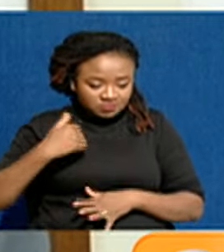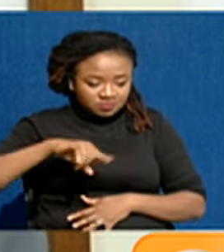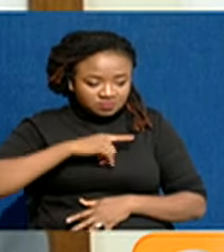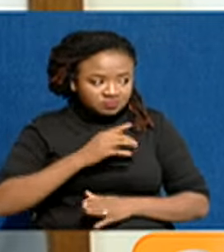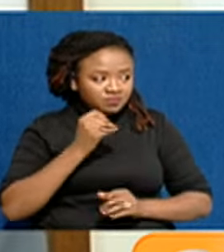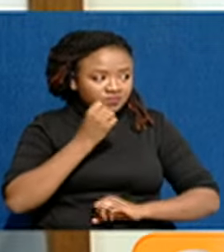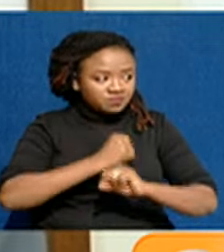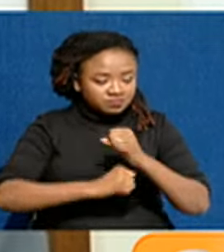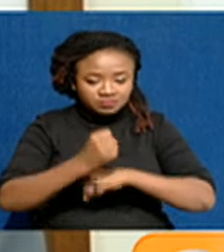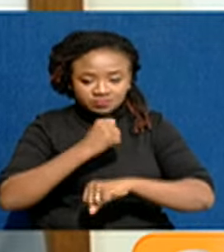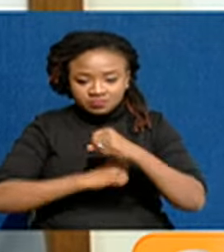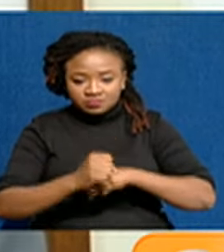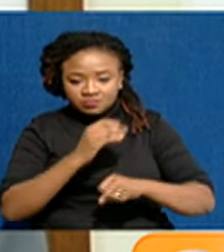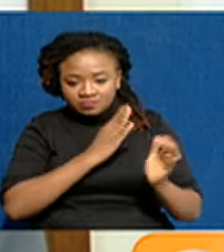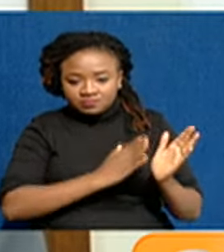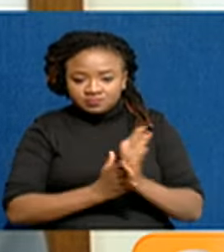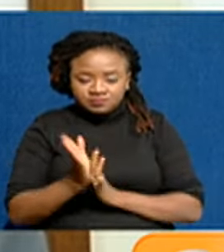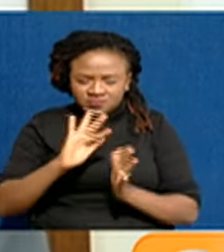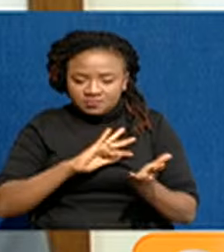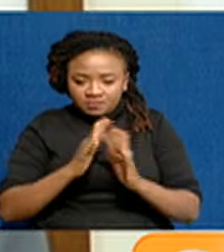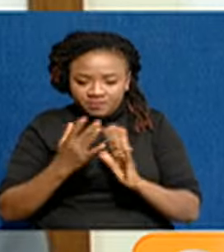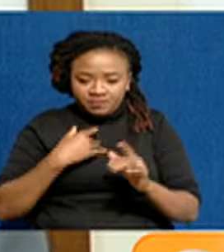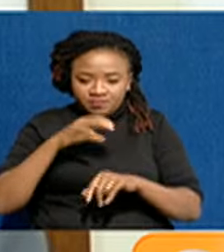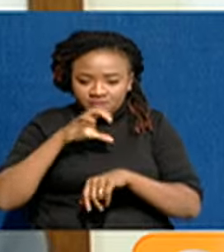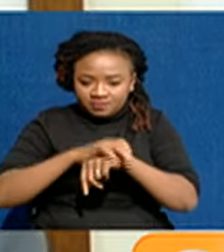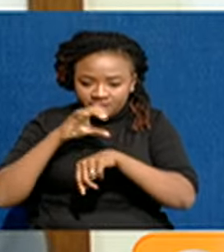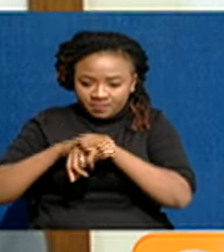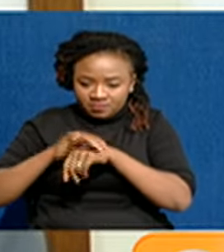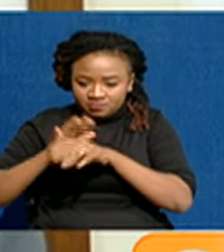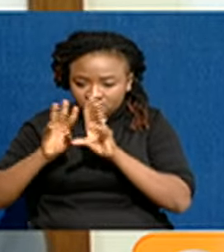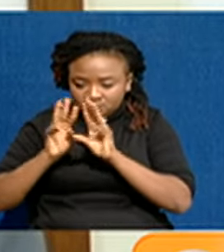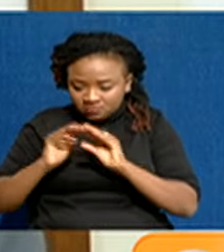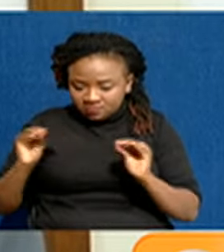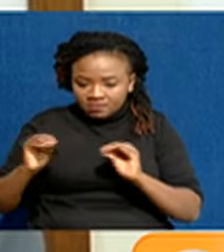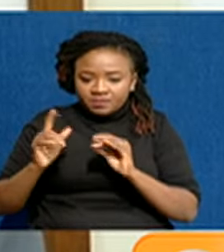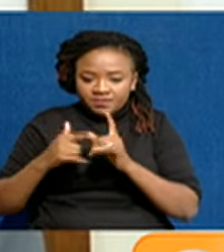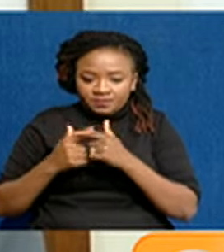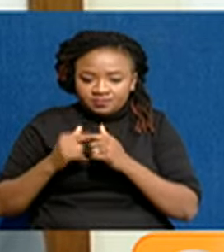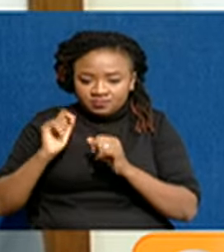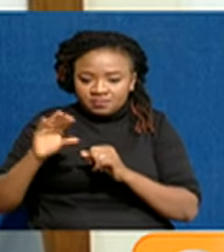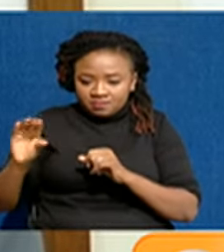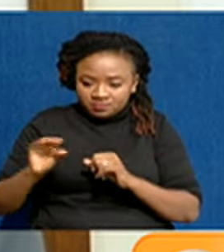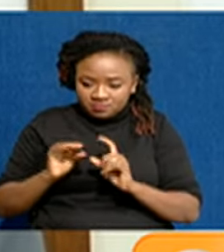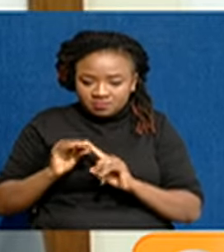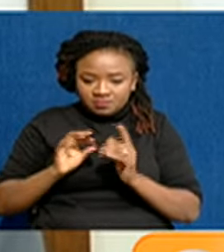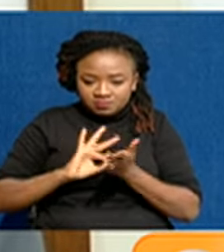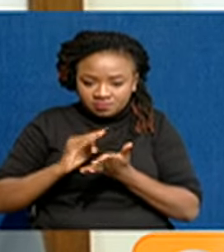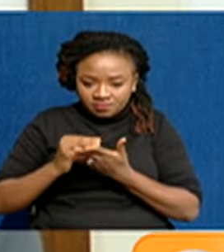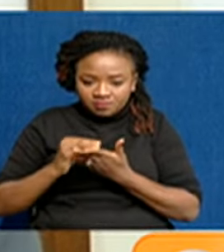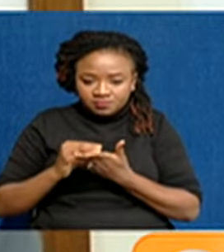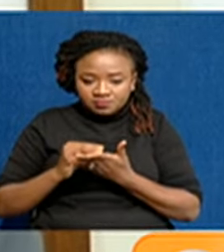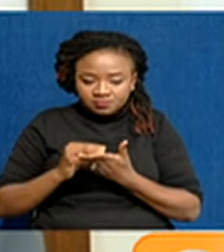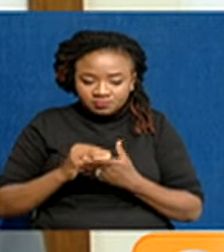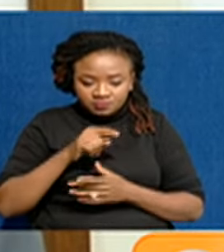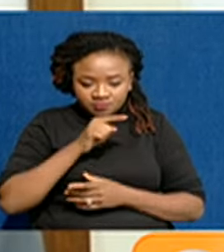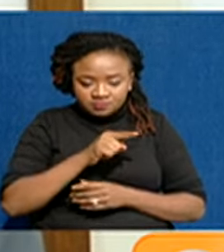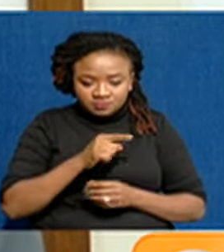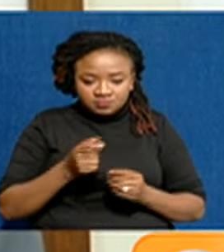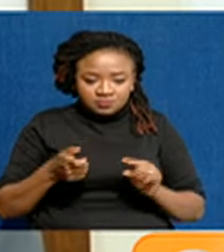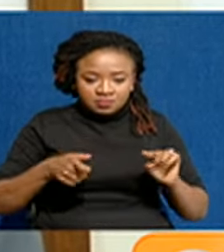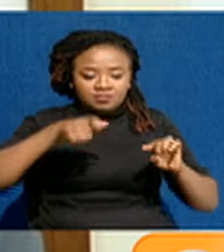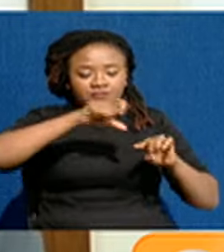reallocate resources from previous budgets, so that we are able now to have this contingency fund replenished for this